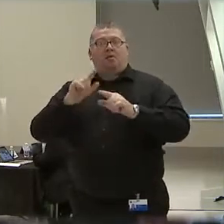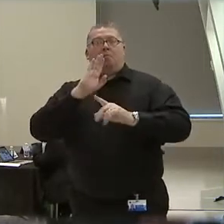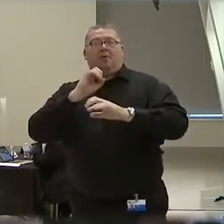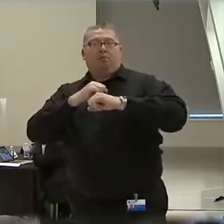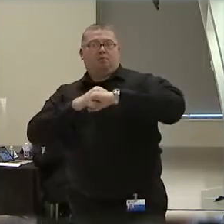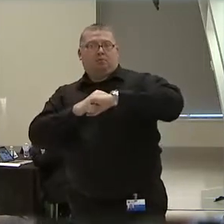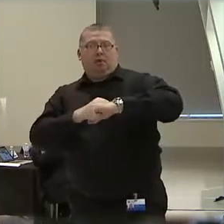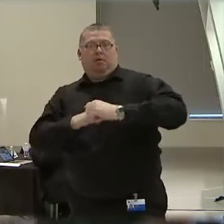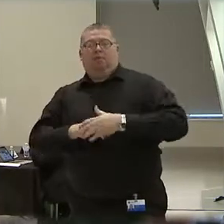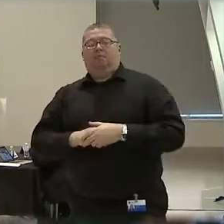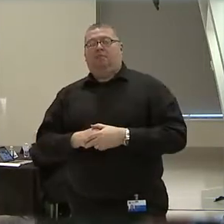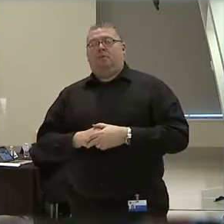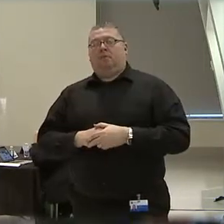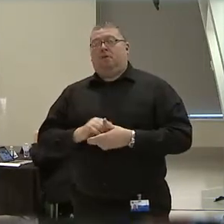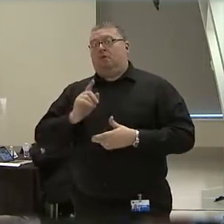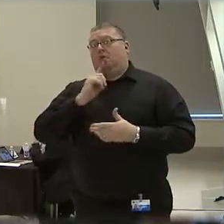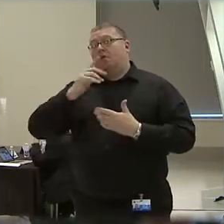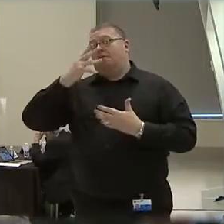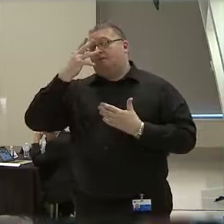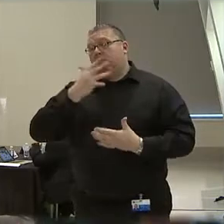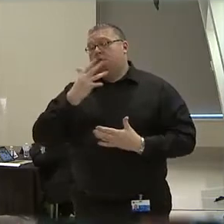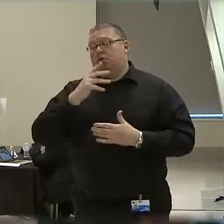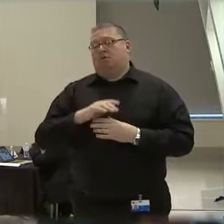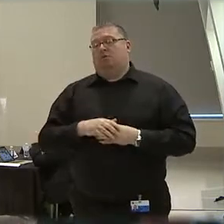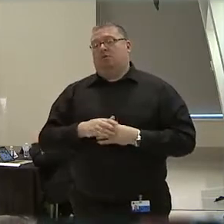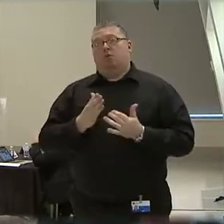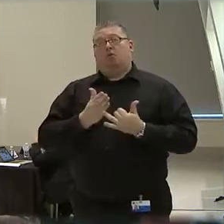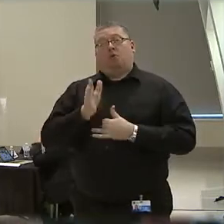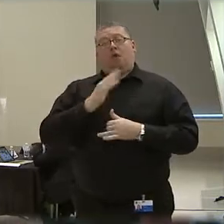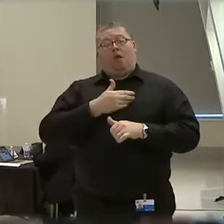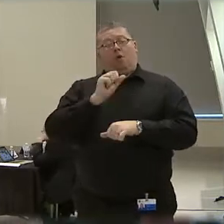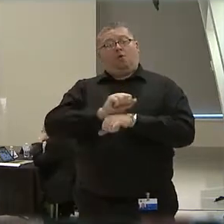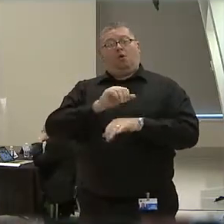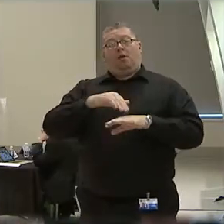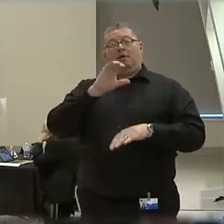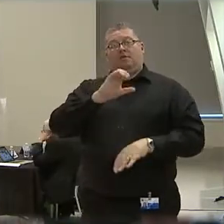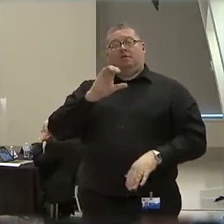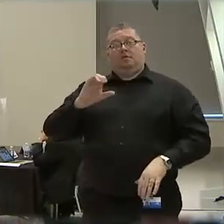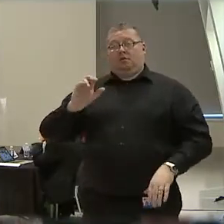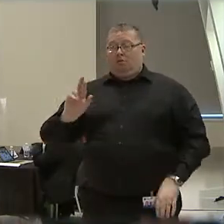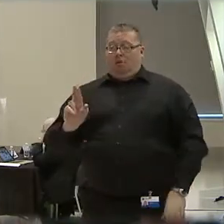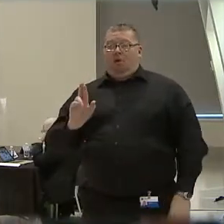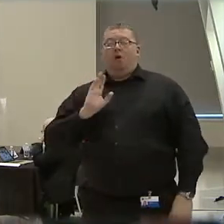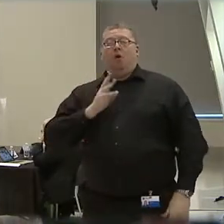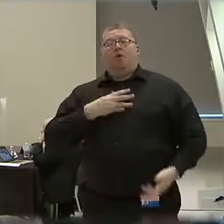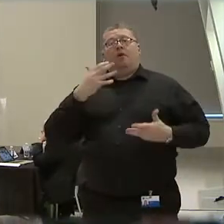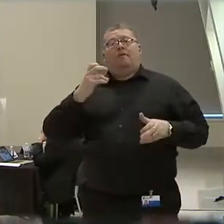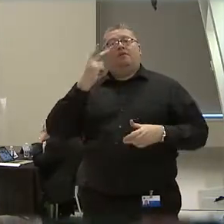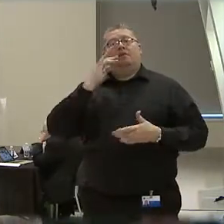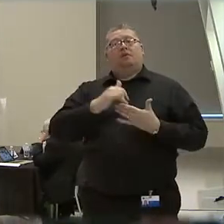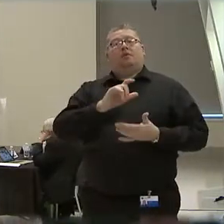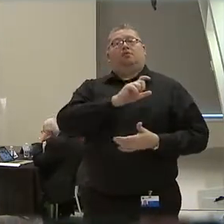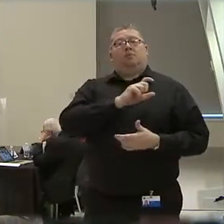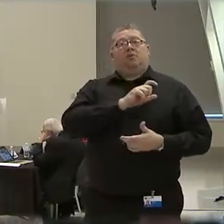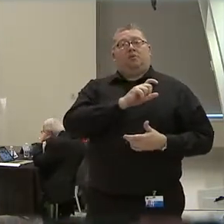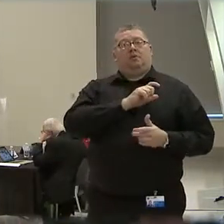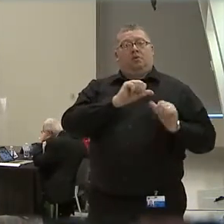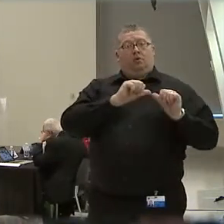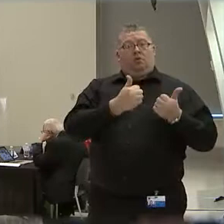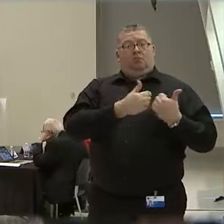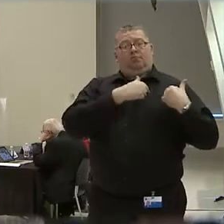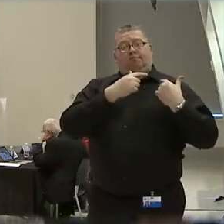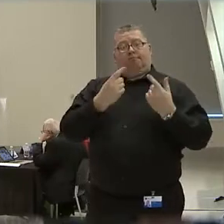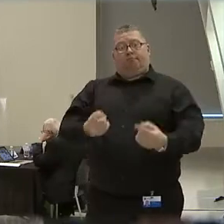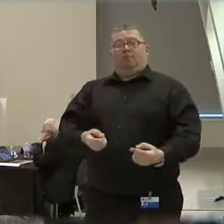protected. Unfortunately, however, through our work at CCR, we have seen that law enforcement agencies around the